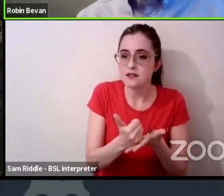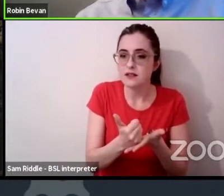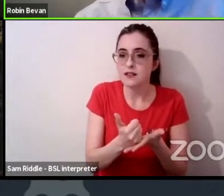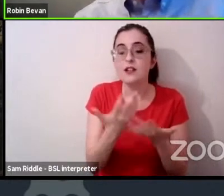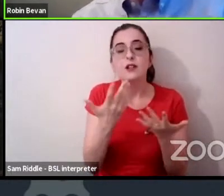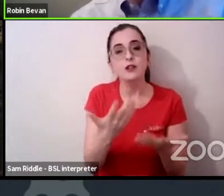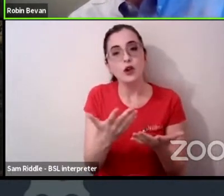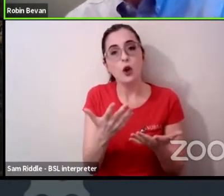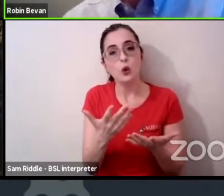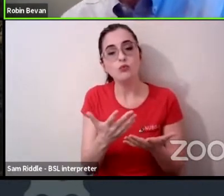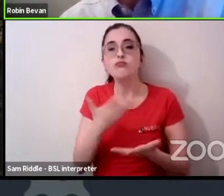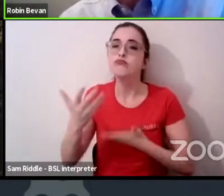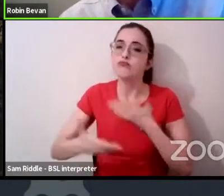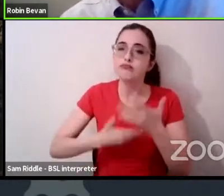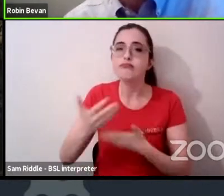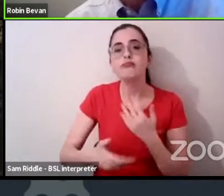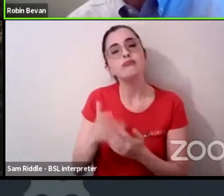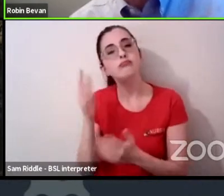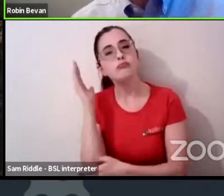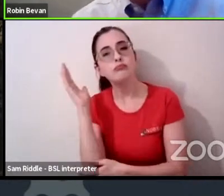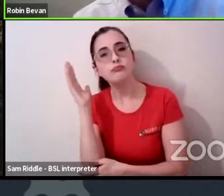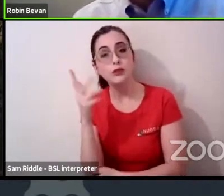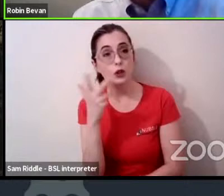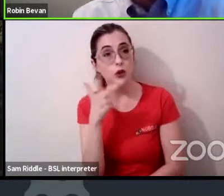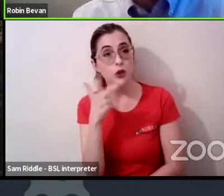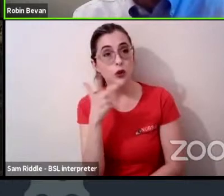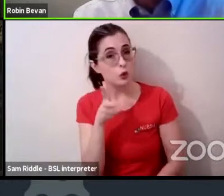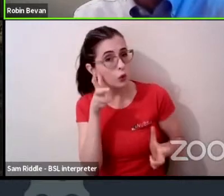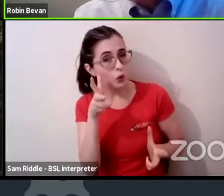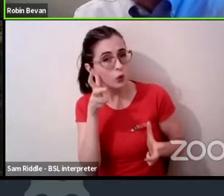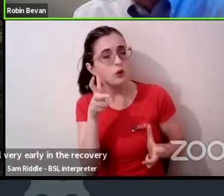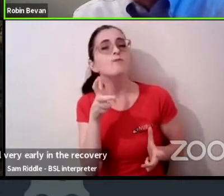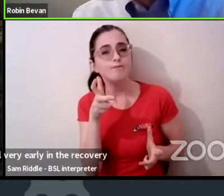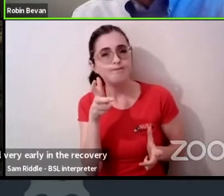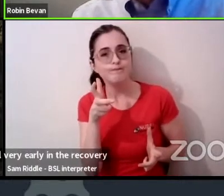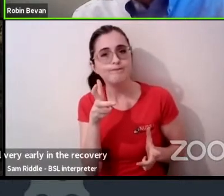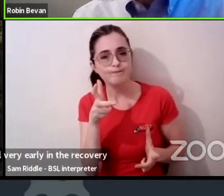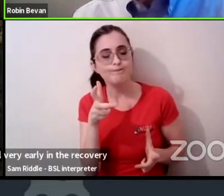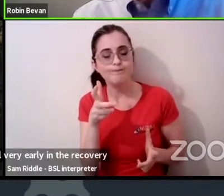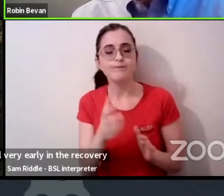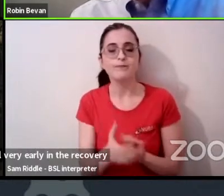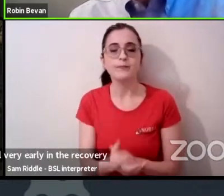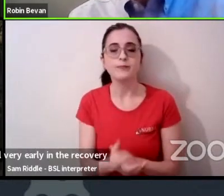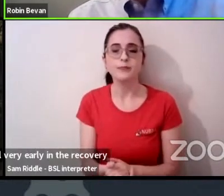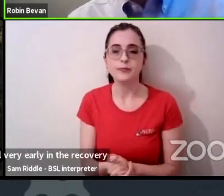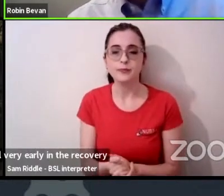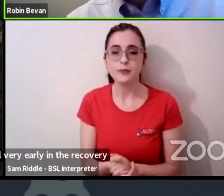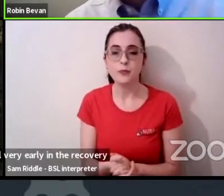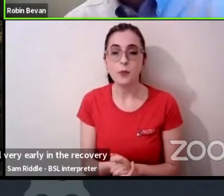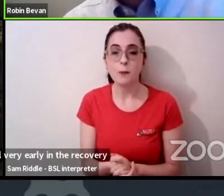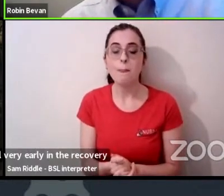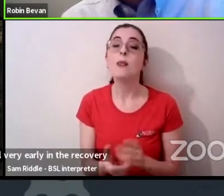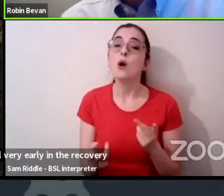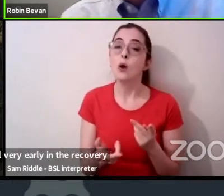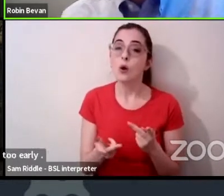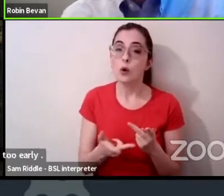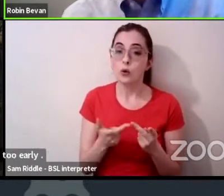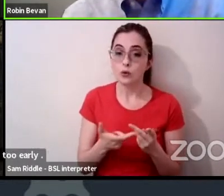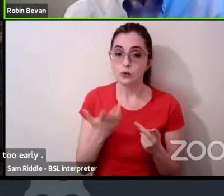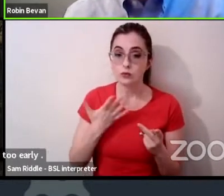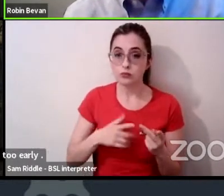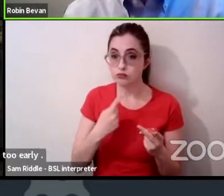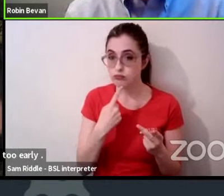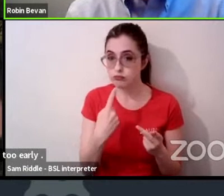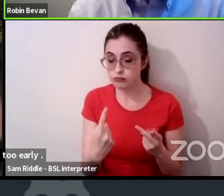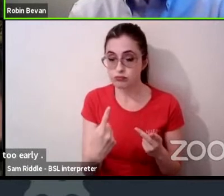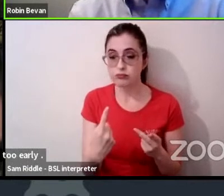and advice, extract from it what you need for your own situation. The second thing that I want to say is that